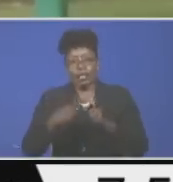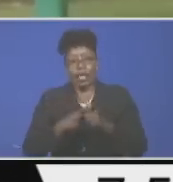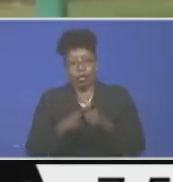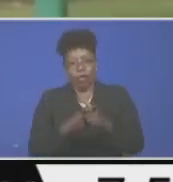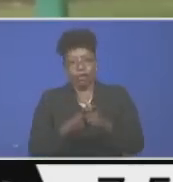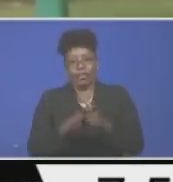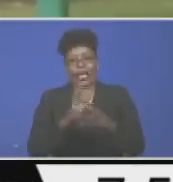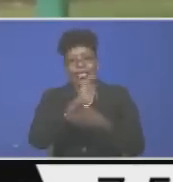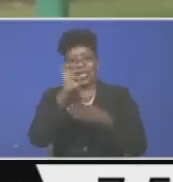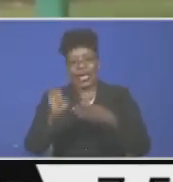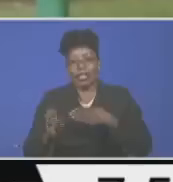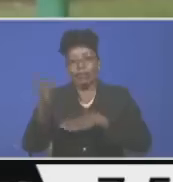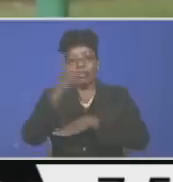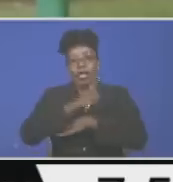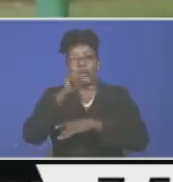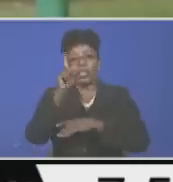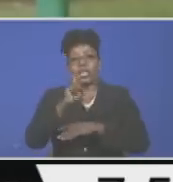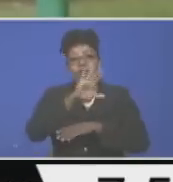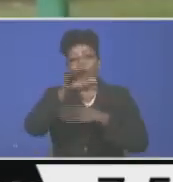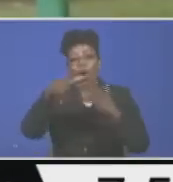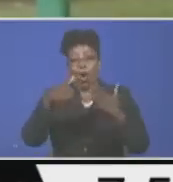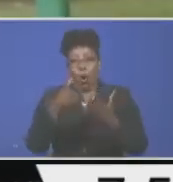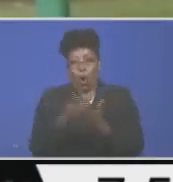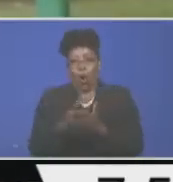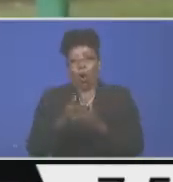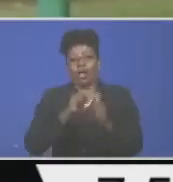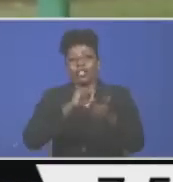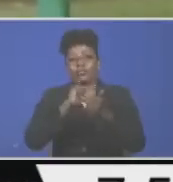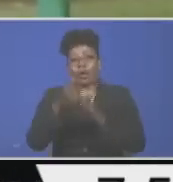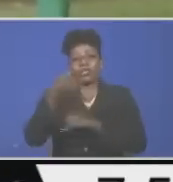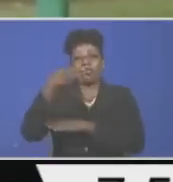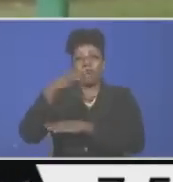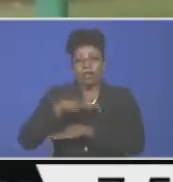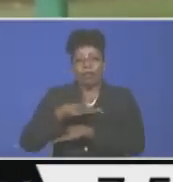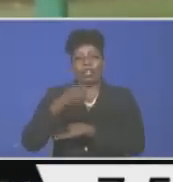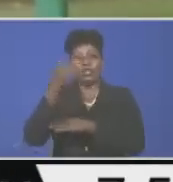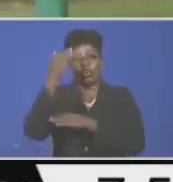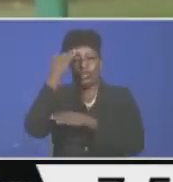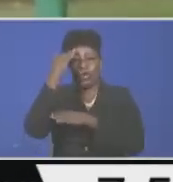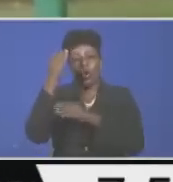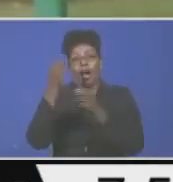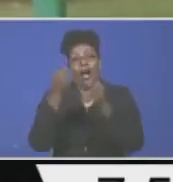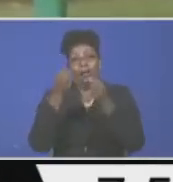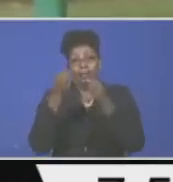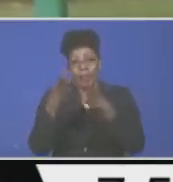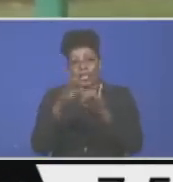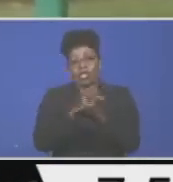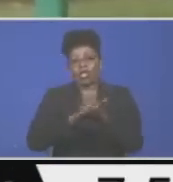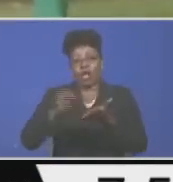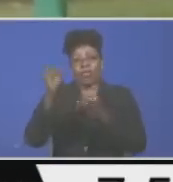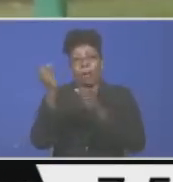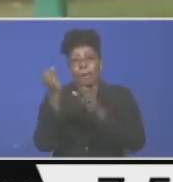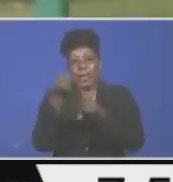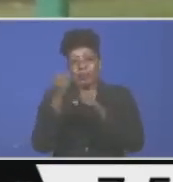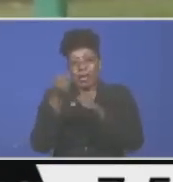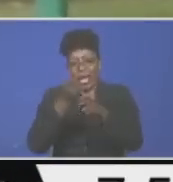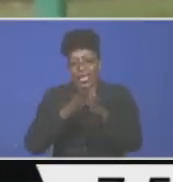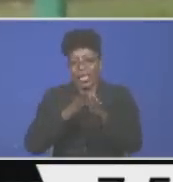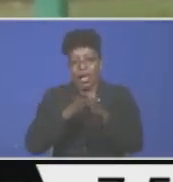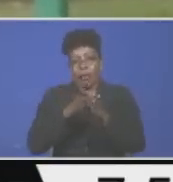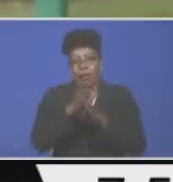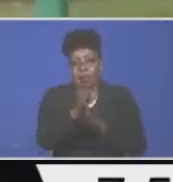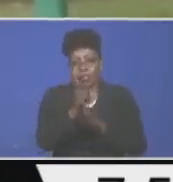the day, we need all sports to benefit. And baseball, you know, much scholarship opportunity for baseball out there and professionalism for